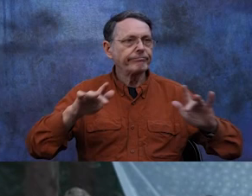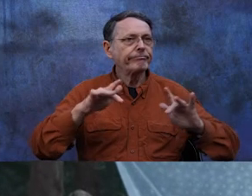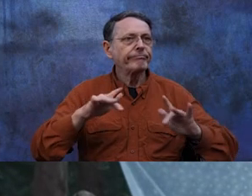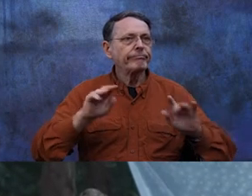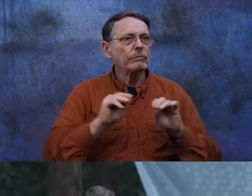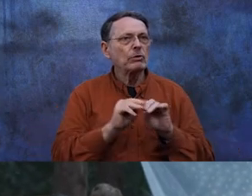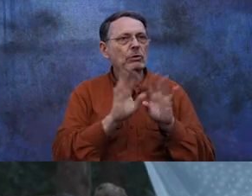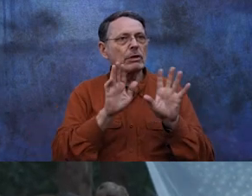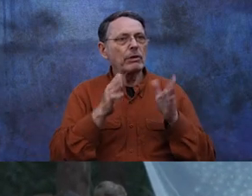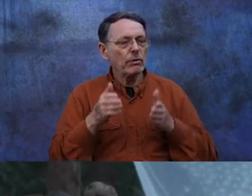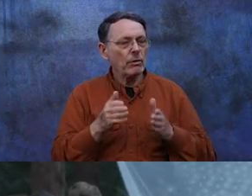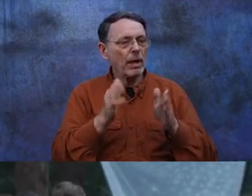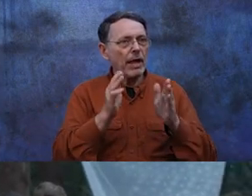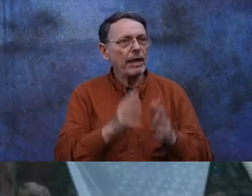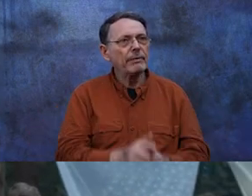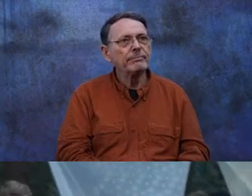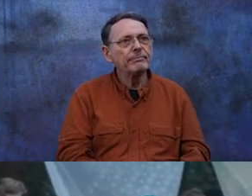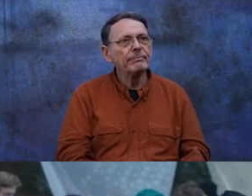away.